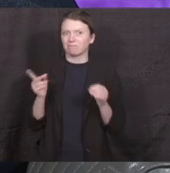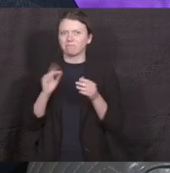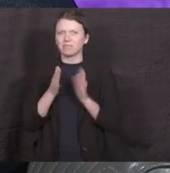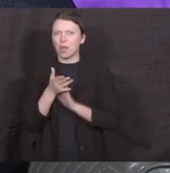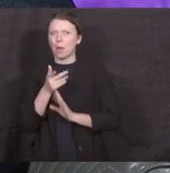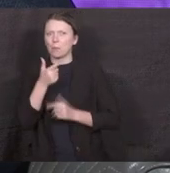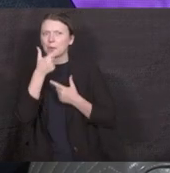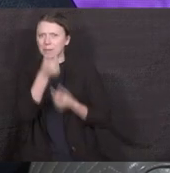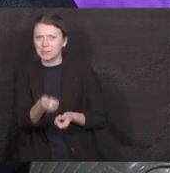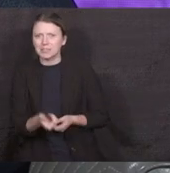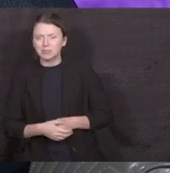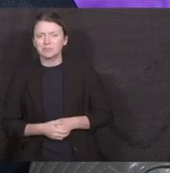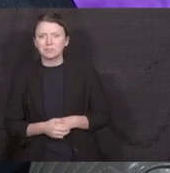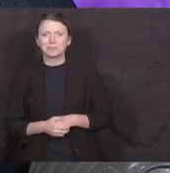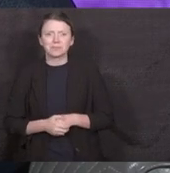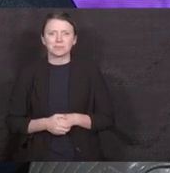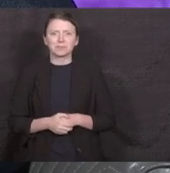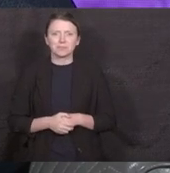So